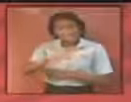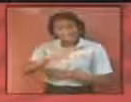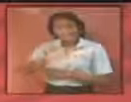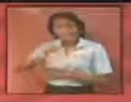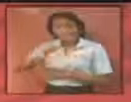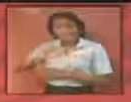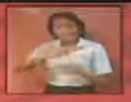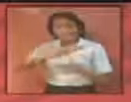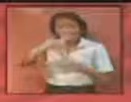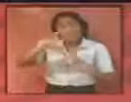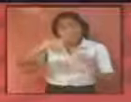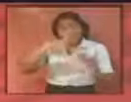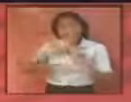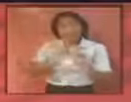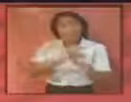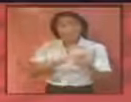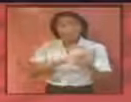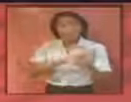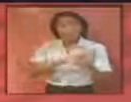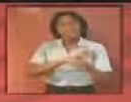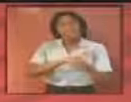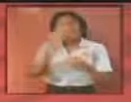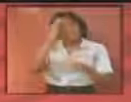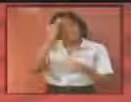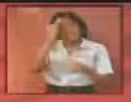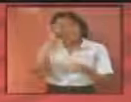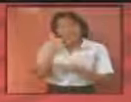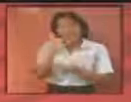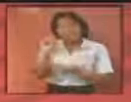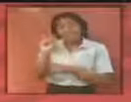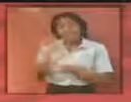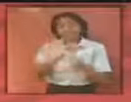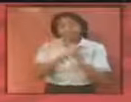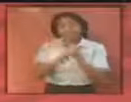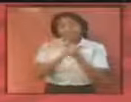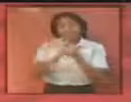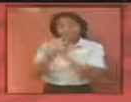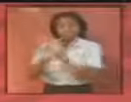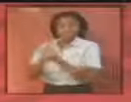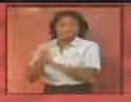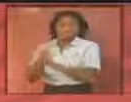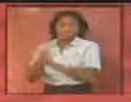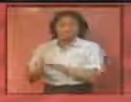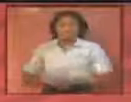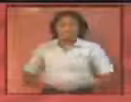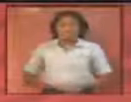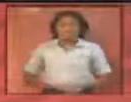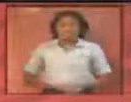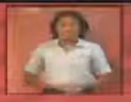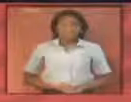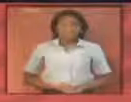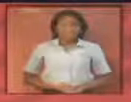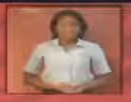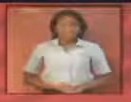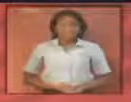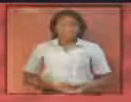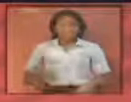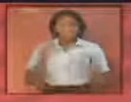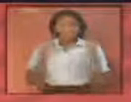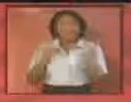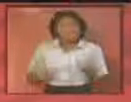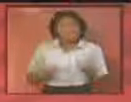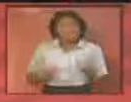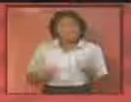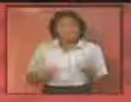lineages. And those can be distinguished from each other based on the mutations that they carry. Now, as we've